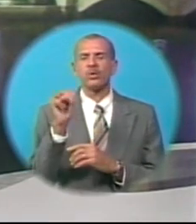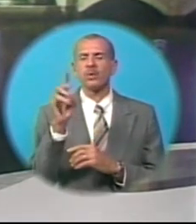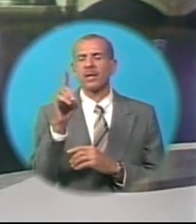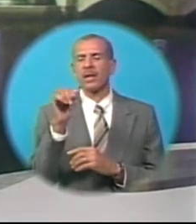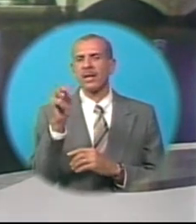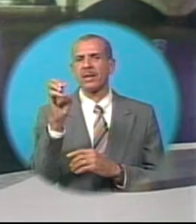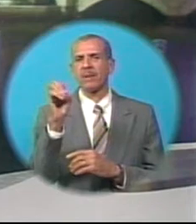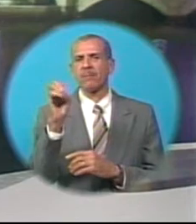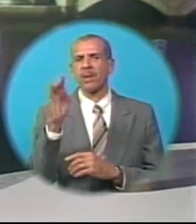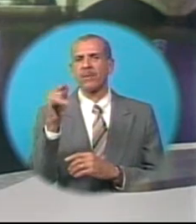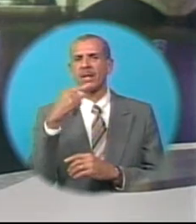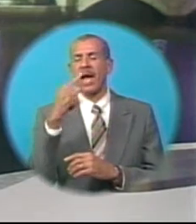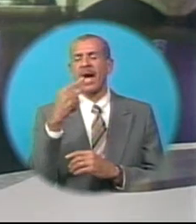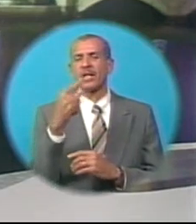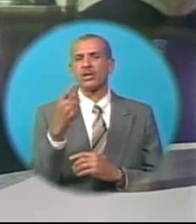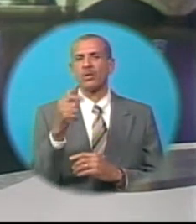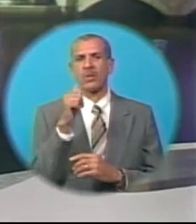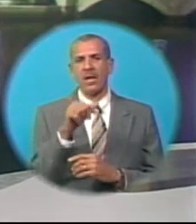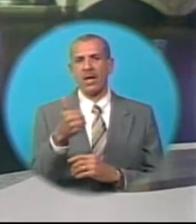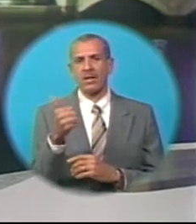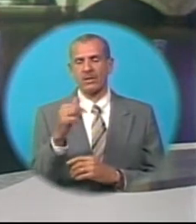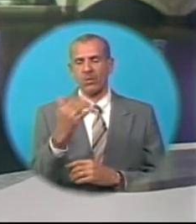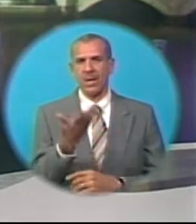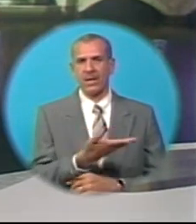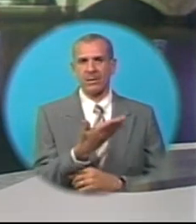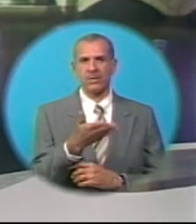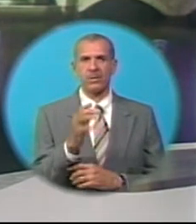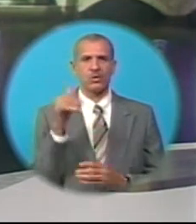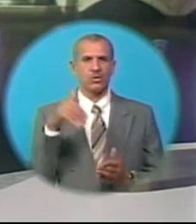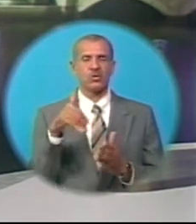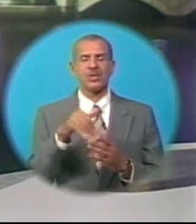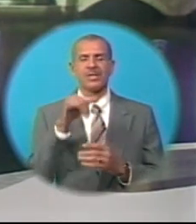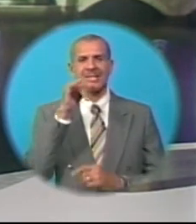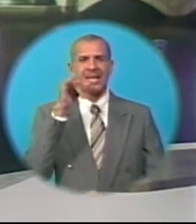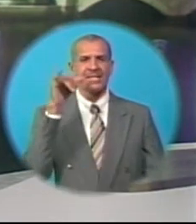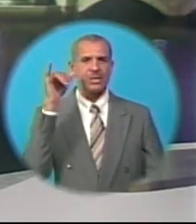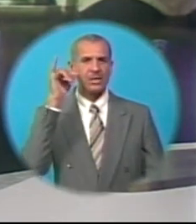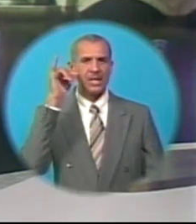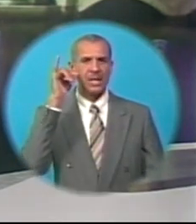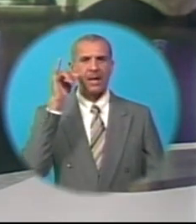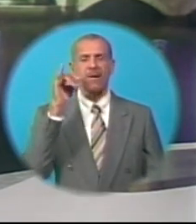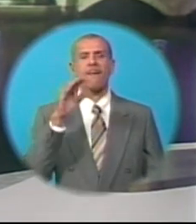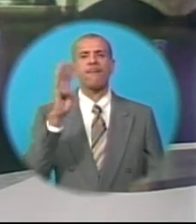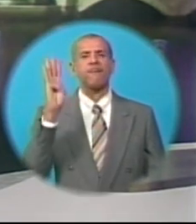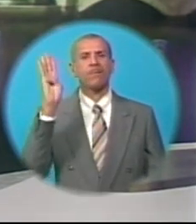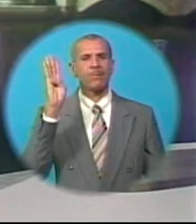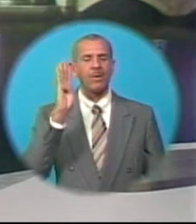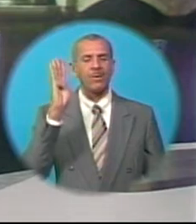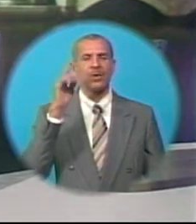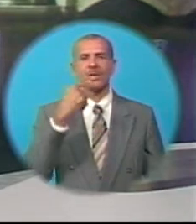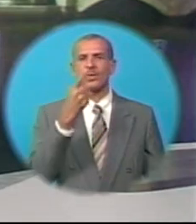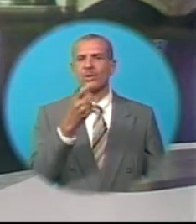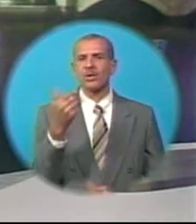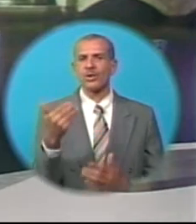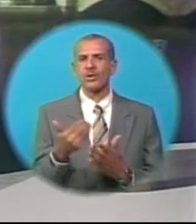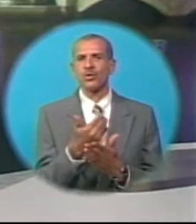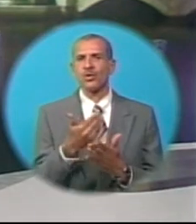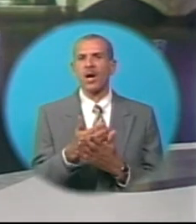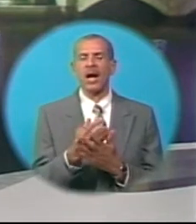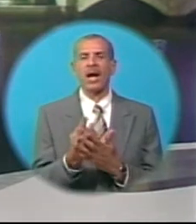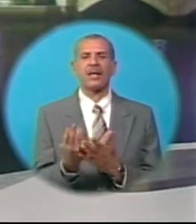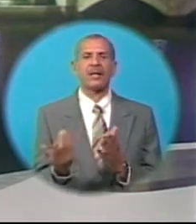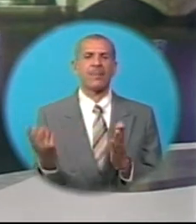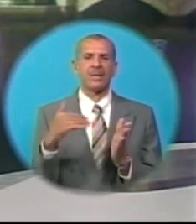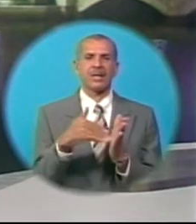other officials welcomed new graduate students to the campus yesterday. Professor Barato told the new and returning students that their